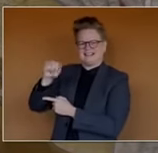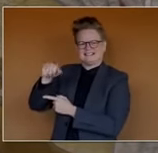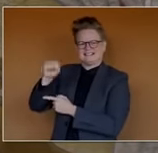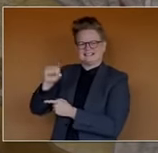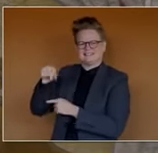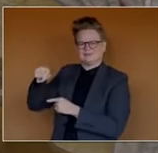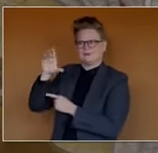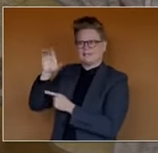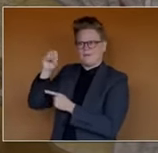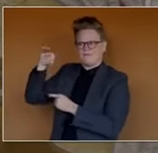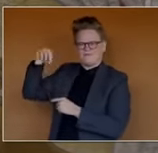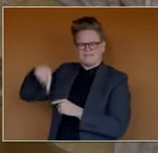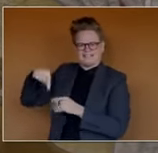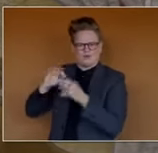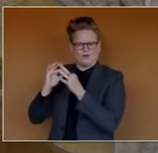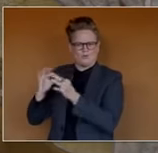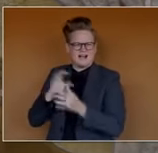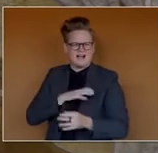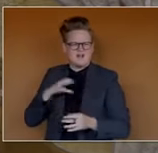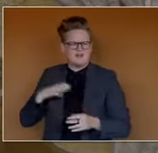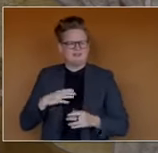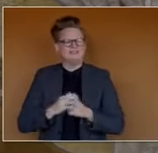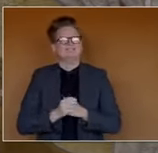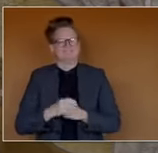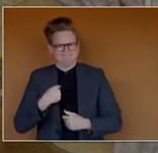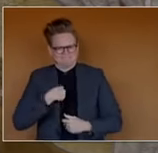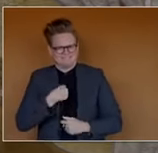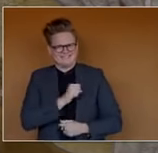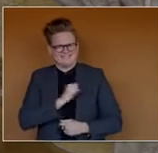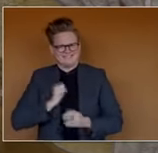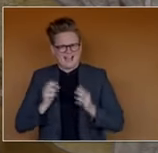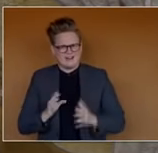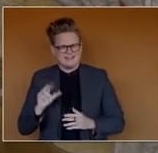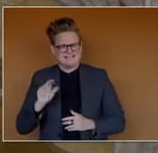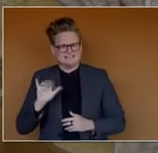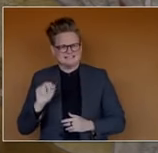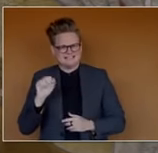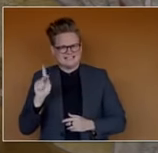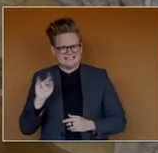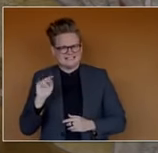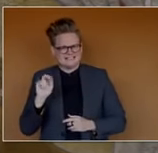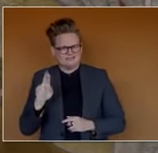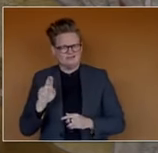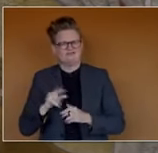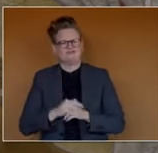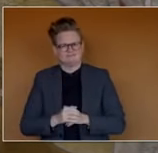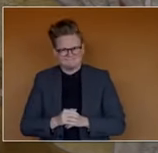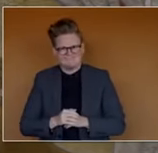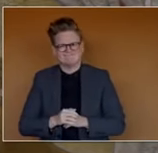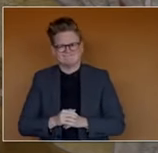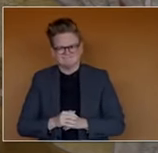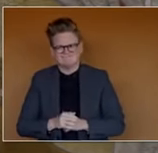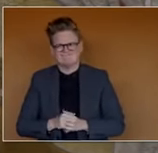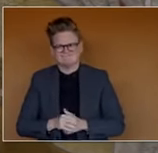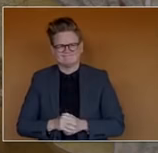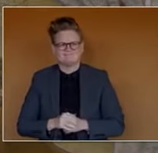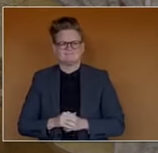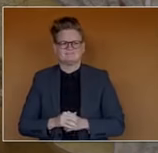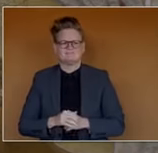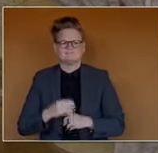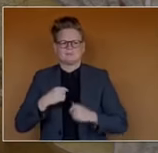Skinner, Senatore de Distrito Nueve, aquí, Oakland, Berkeley,